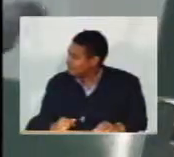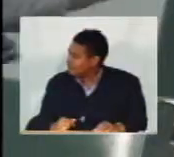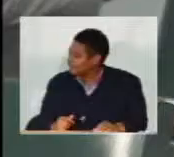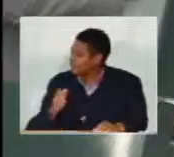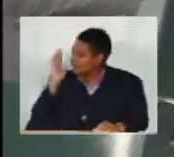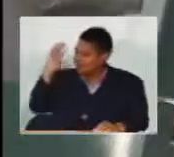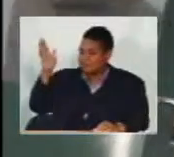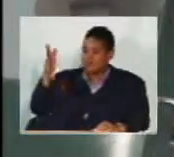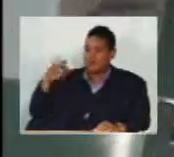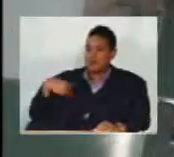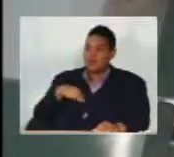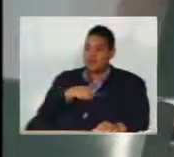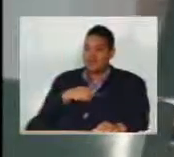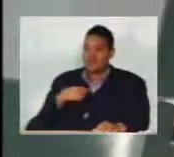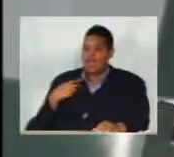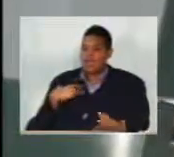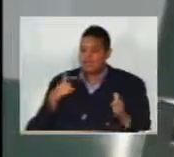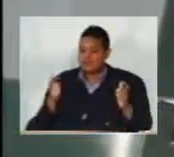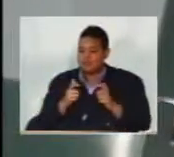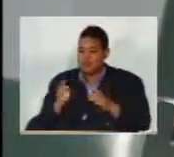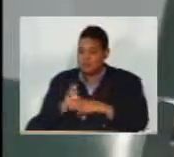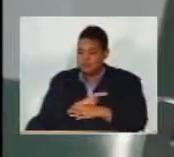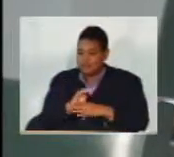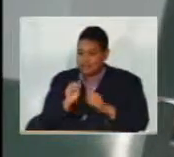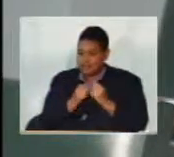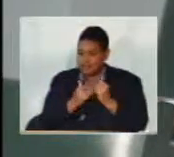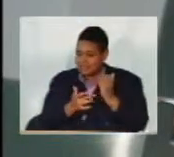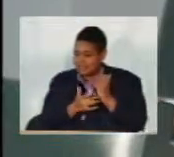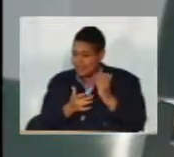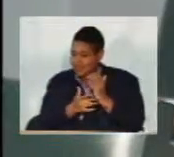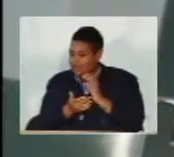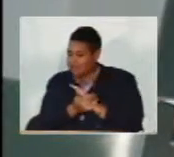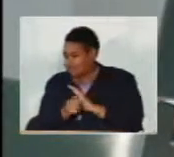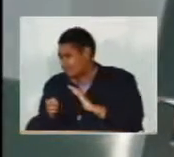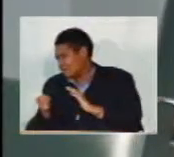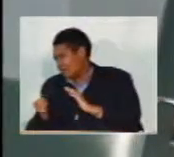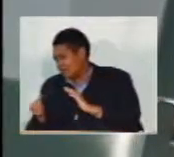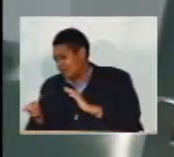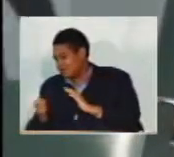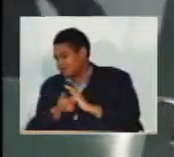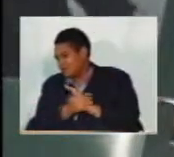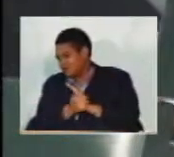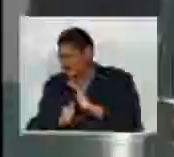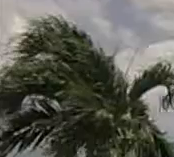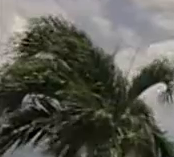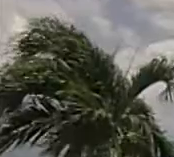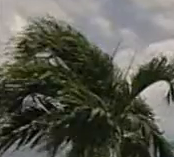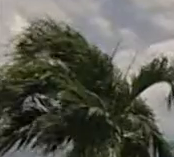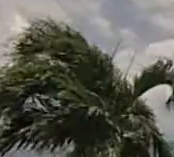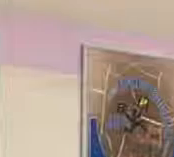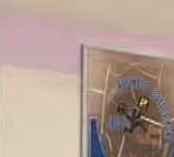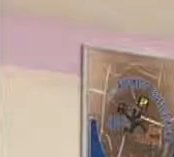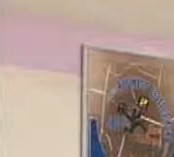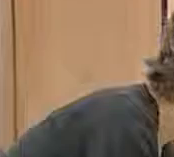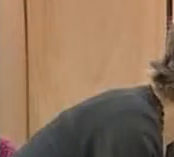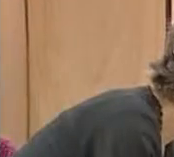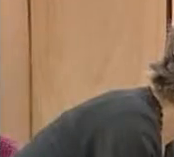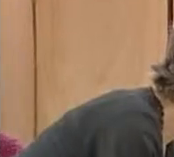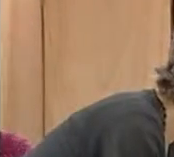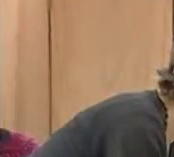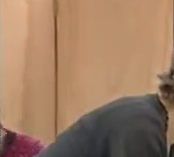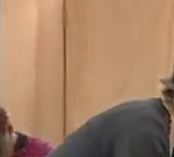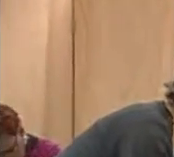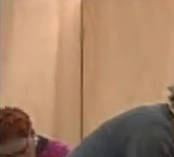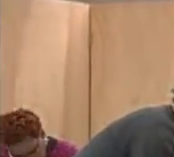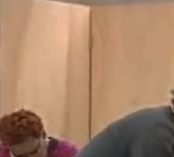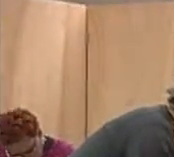We are empowering our small businesses with technical skills, knowledge, and confidence. This fiscal year, the